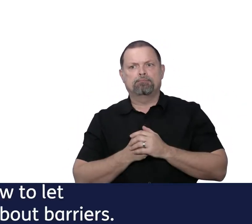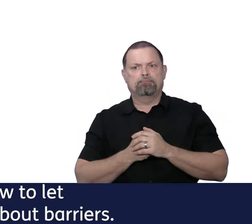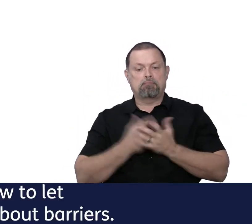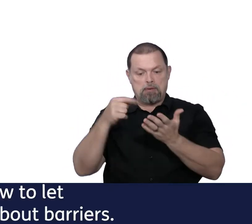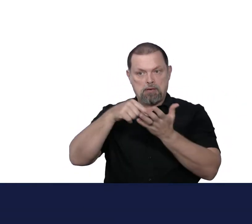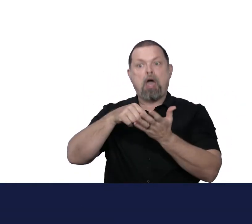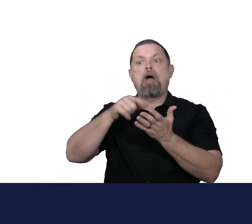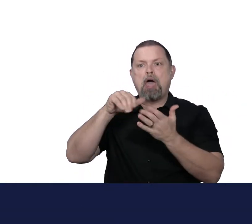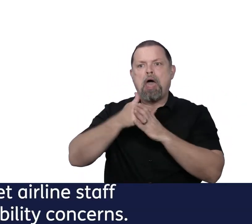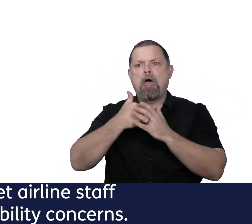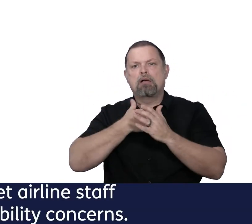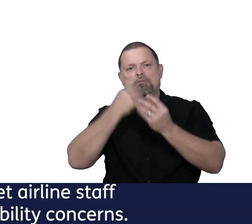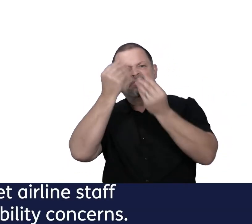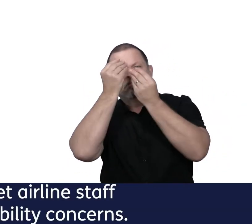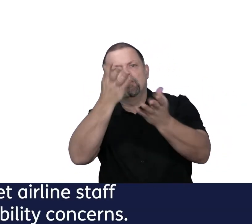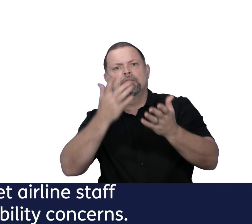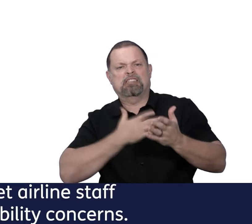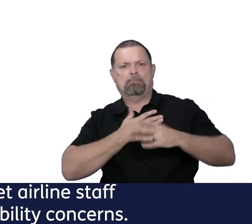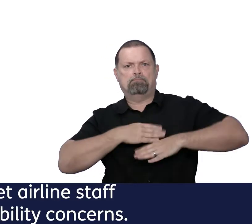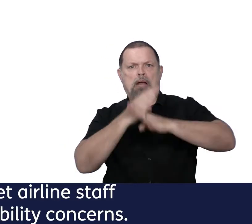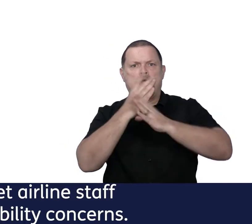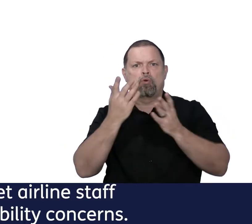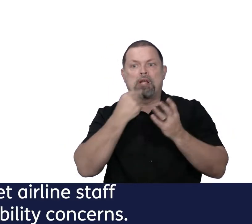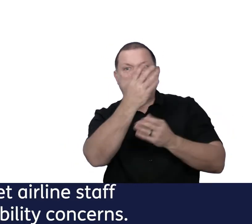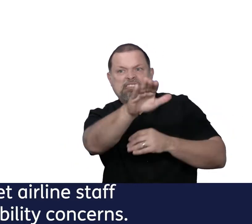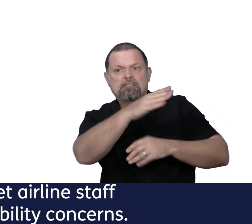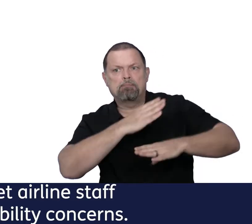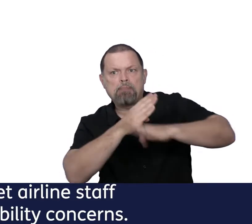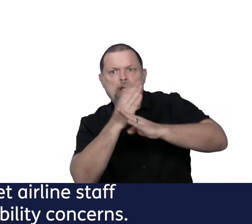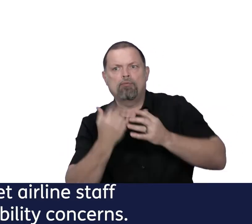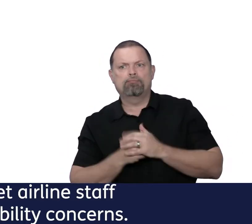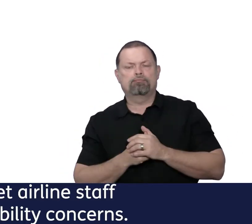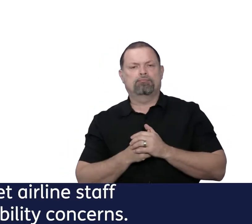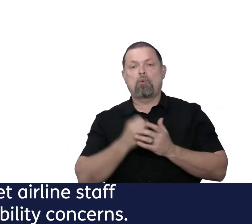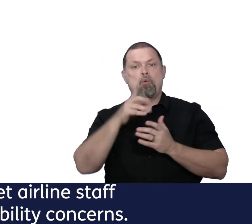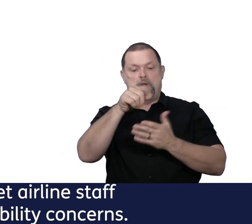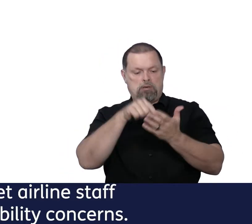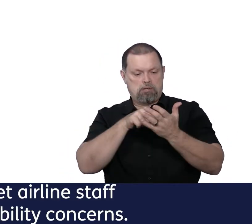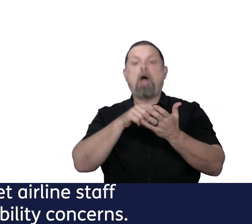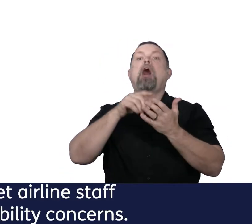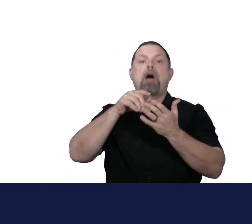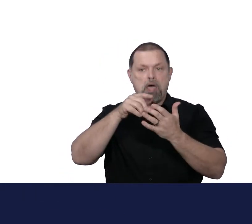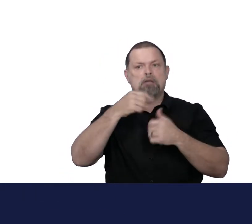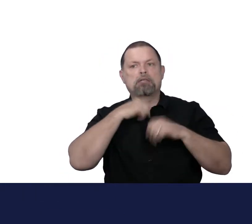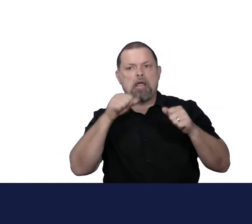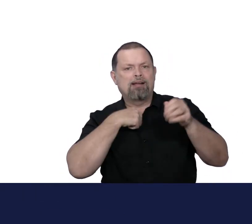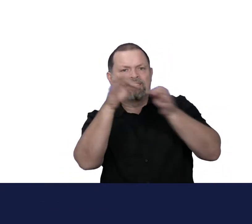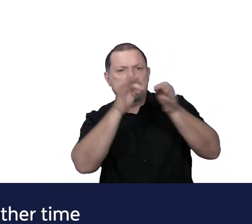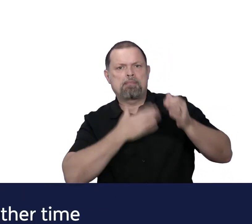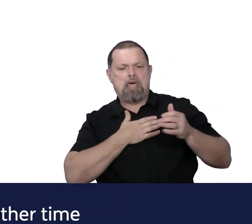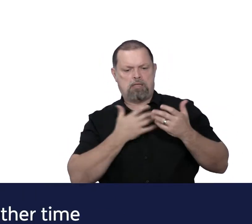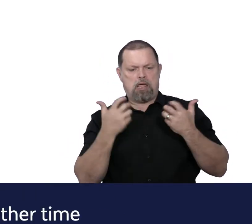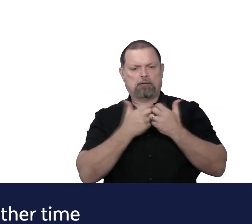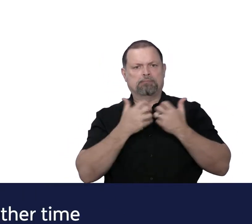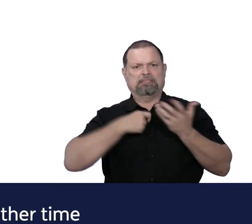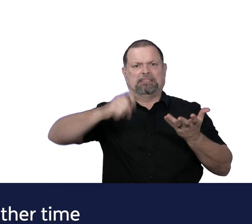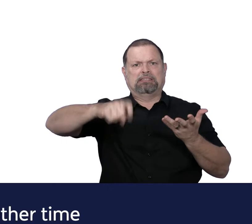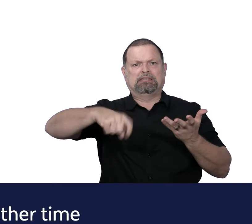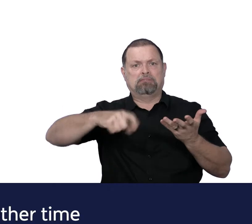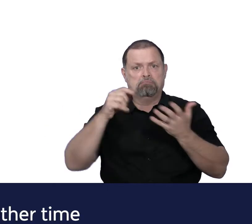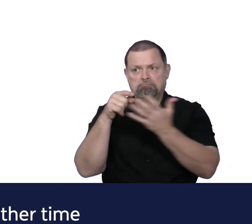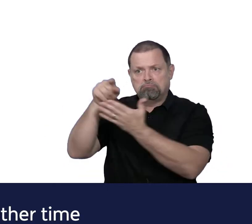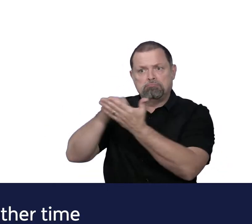about barriers. It might tell you how to let airline staff know about your accessibility concerns. Let's talk